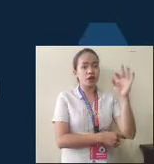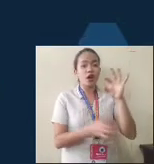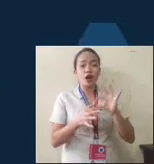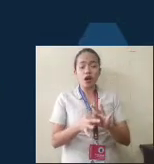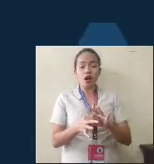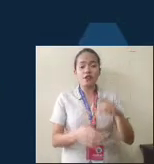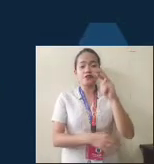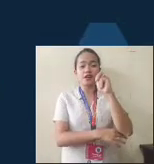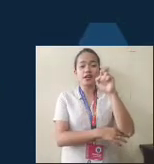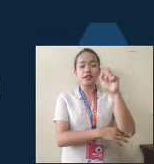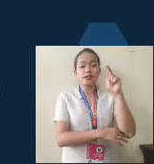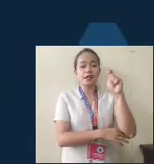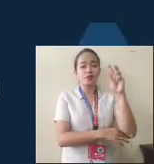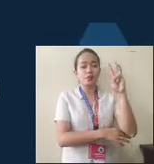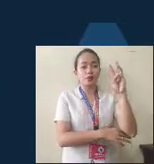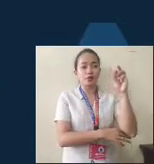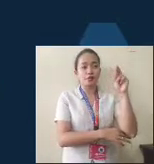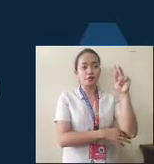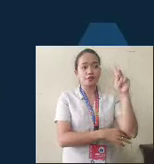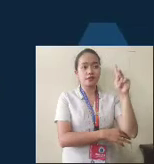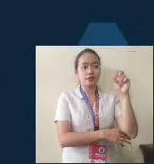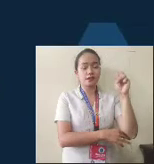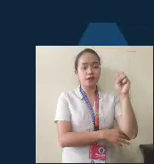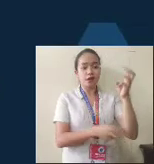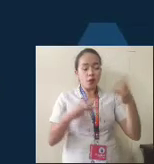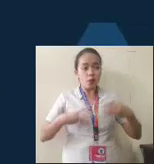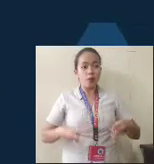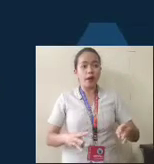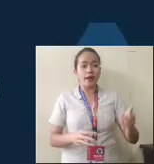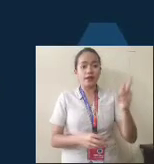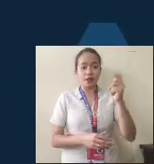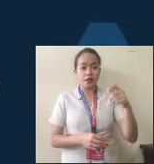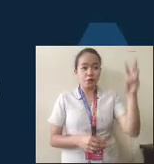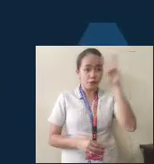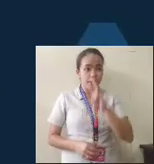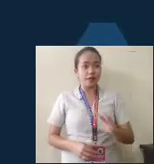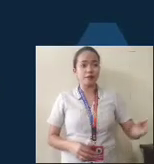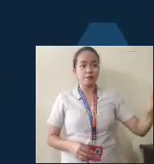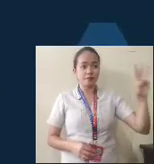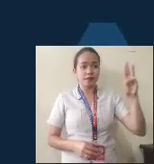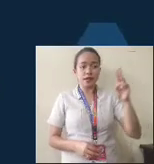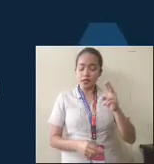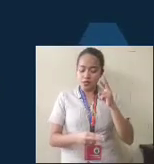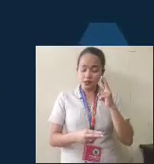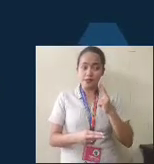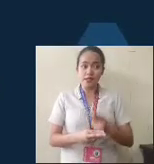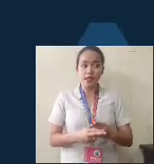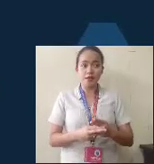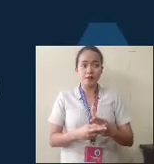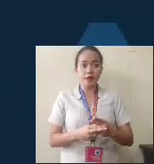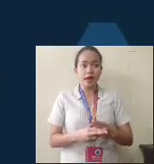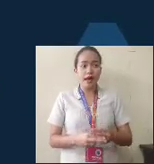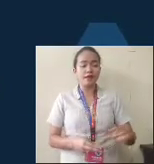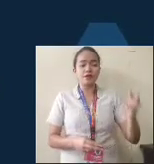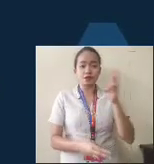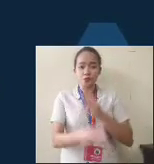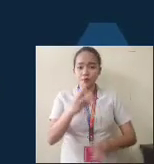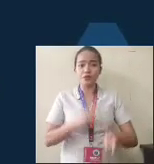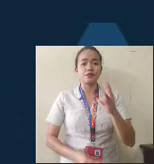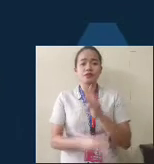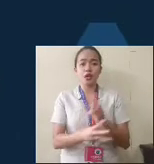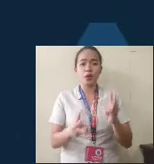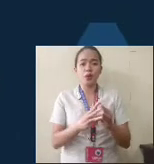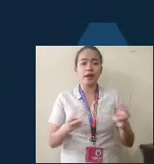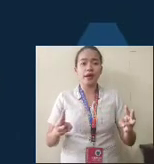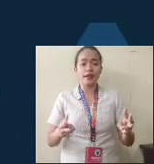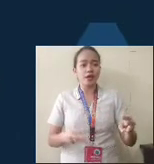referred formally as World Wide Web or triple W, is a collection of information which